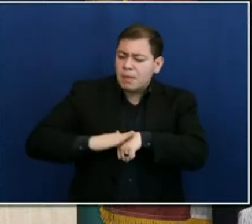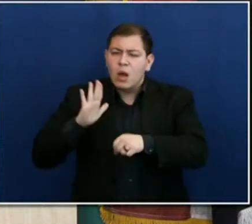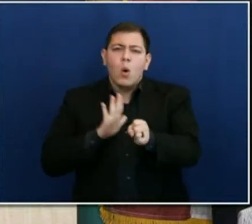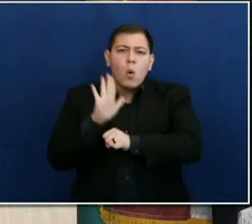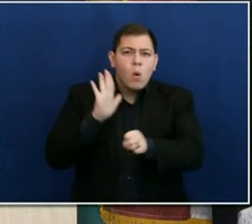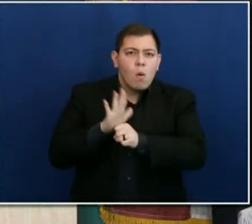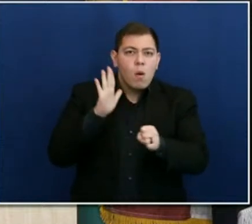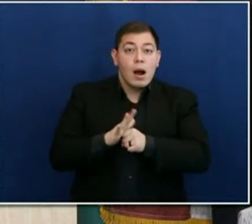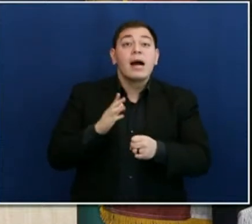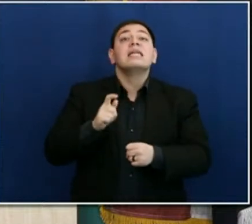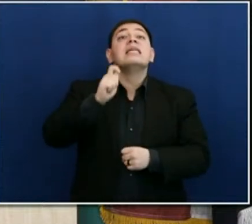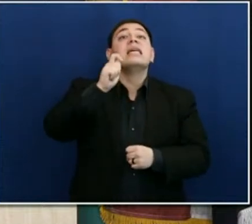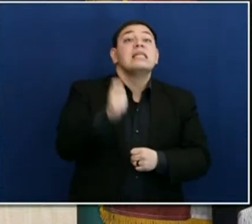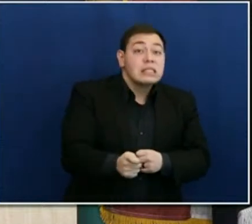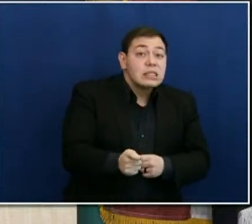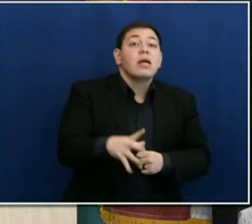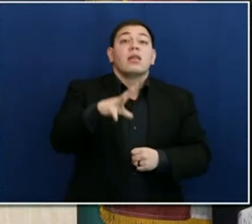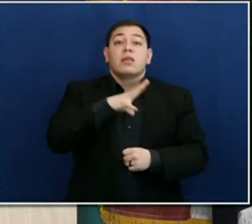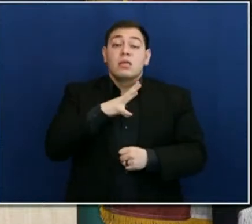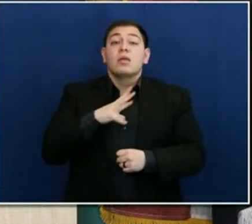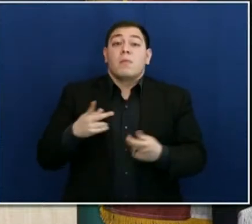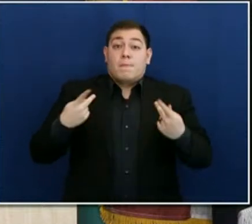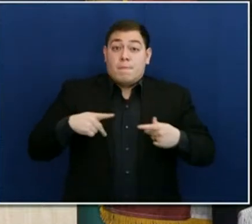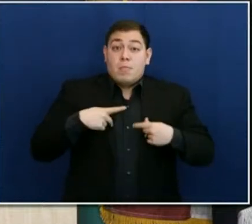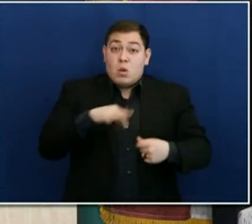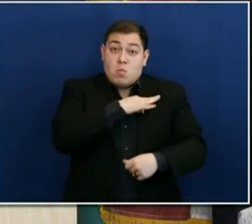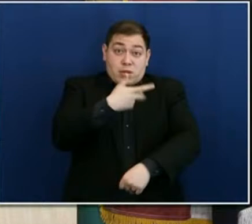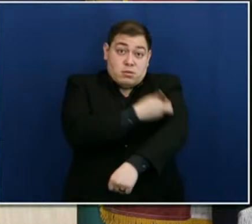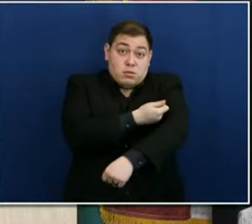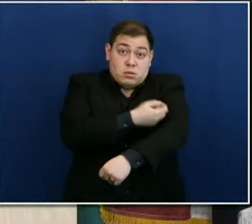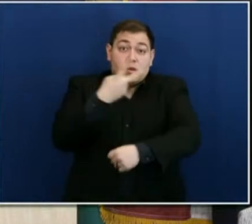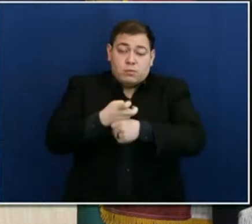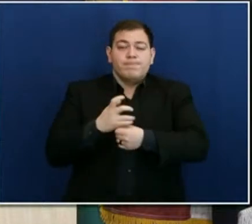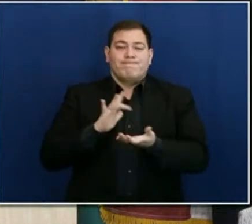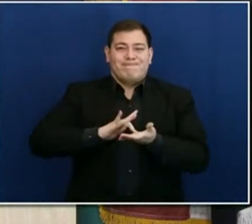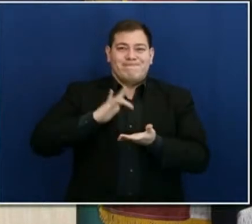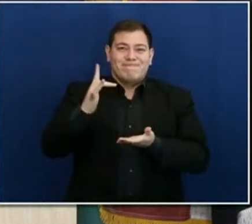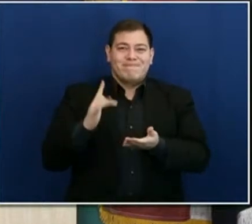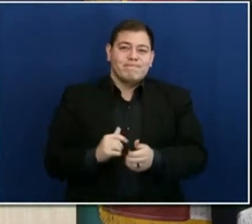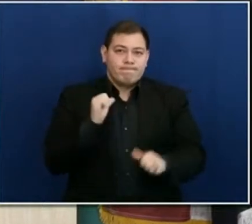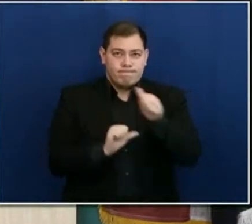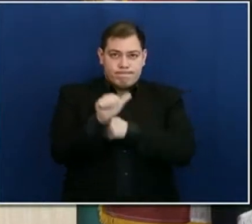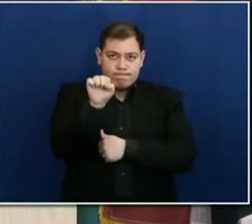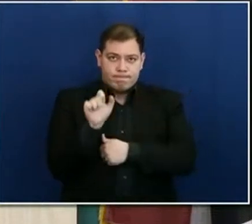intervenciones para que la gente pueda recibir su segunda vacuna. Gracias.